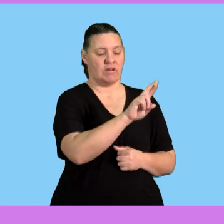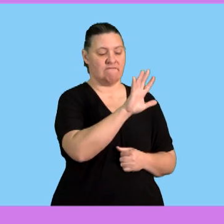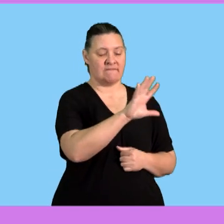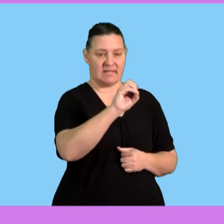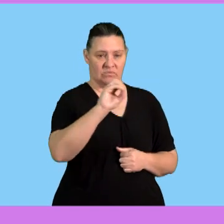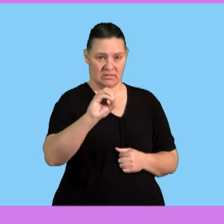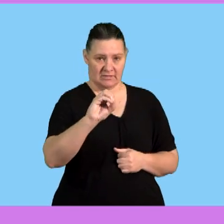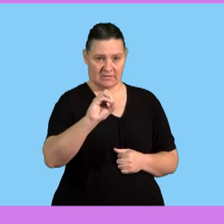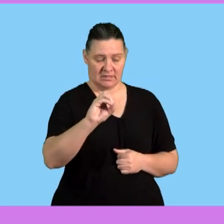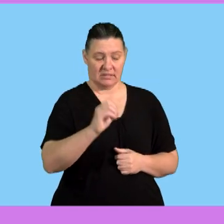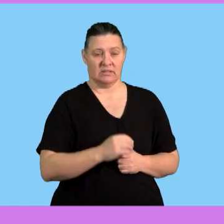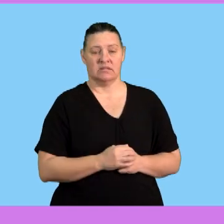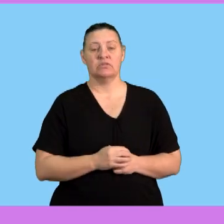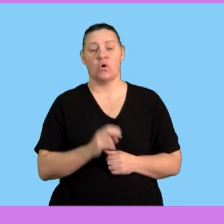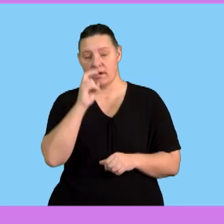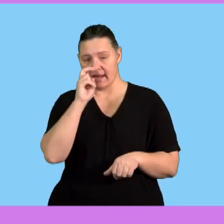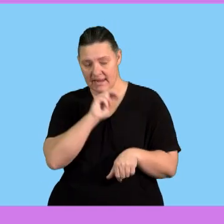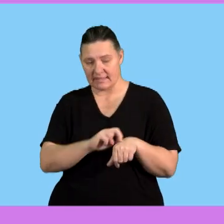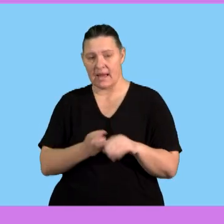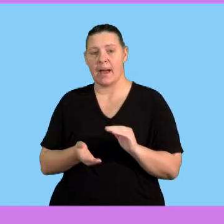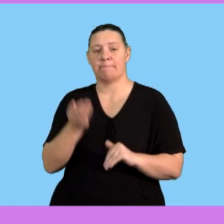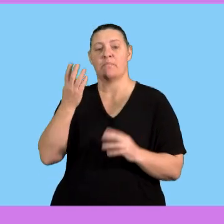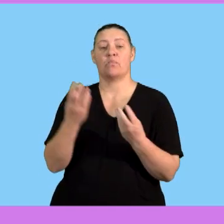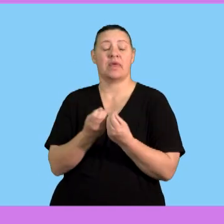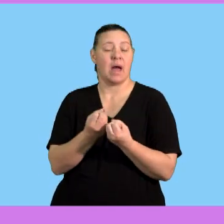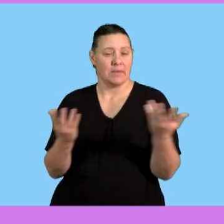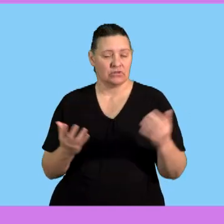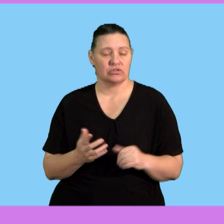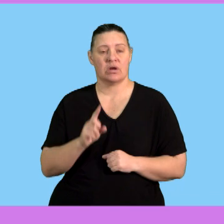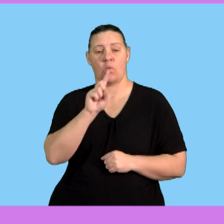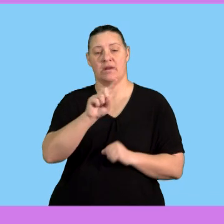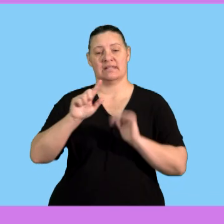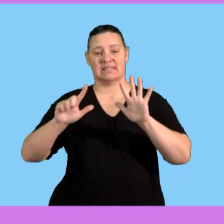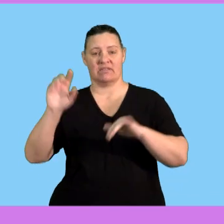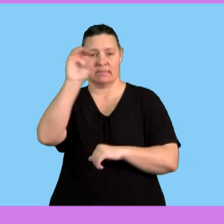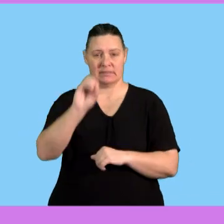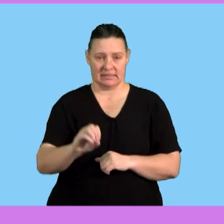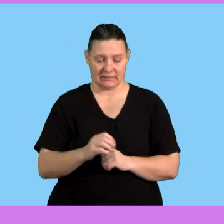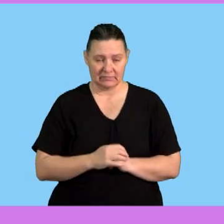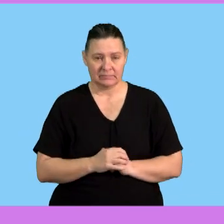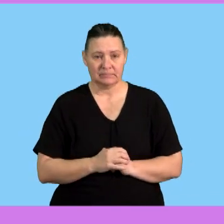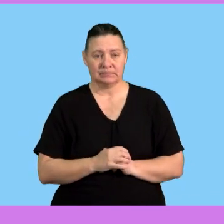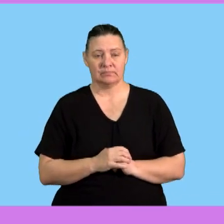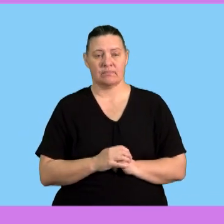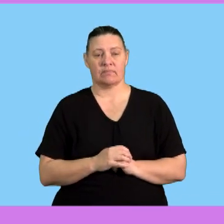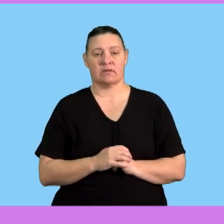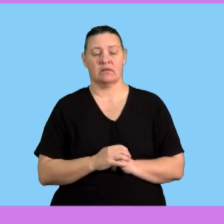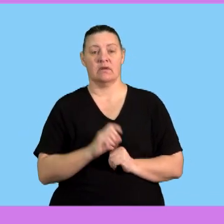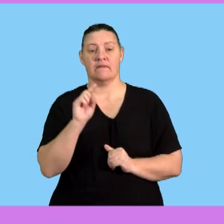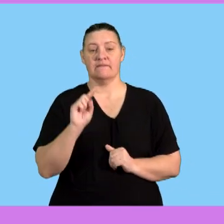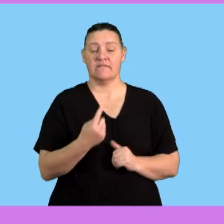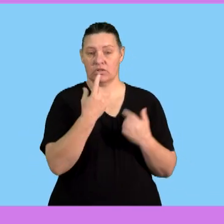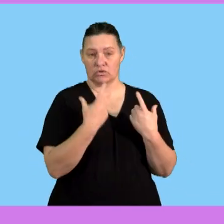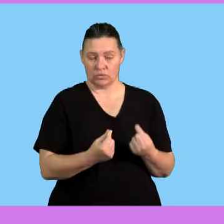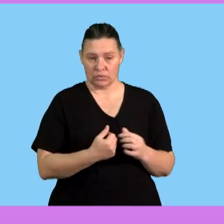500 Rand and she needs to increase it with 17%. The first thing that we're